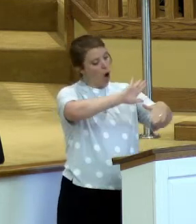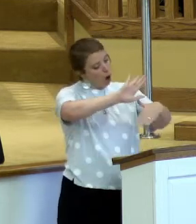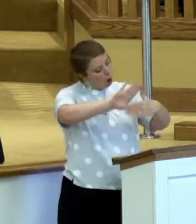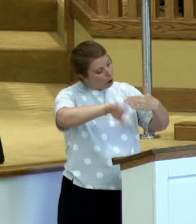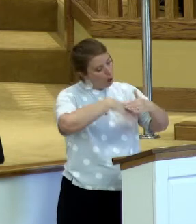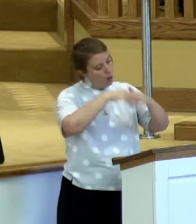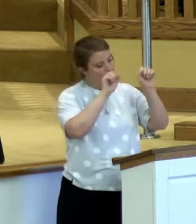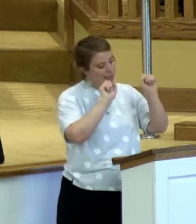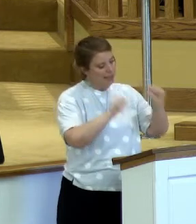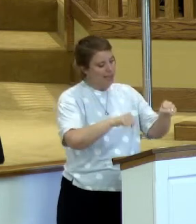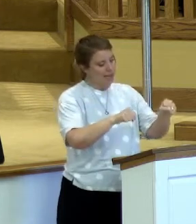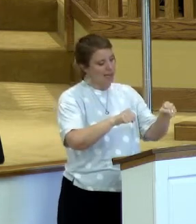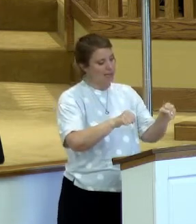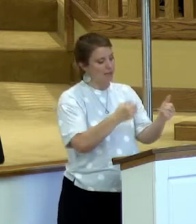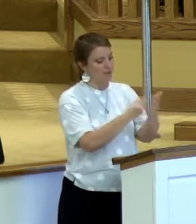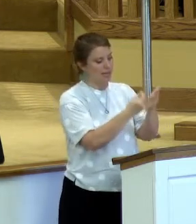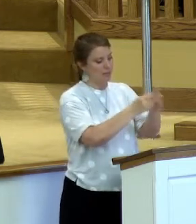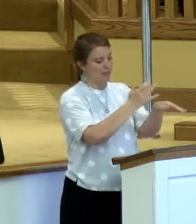skidmaze@startmail.com.